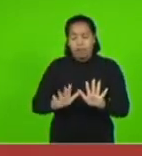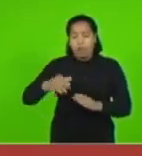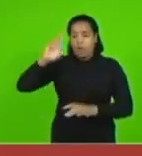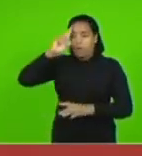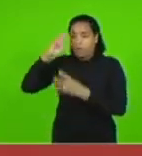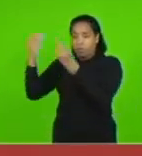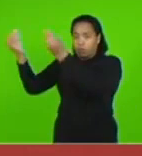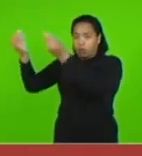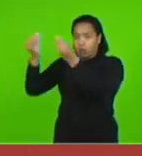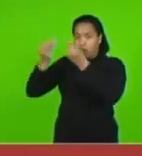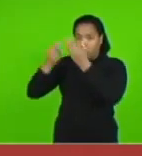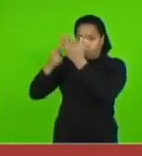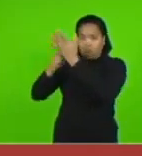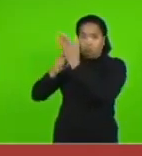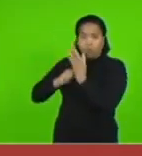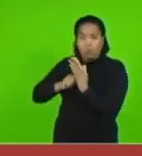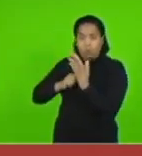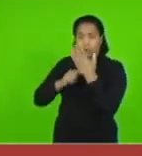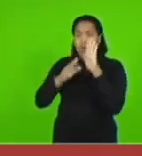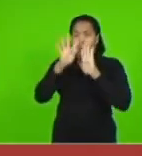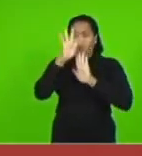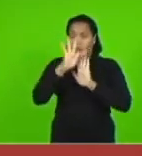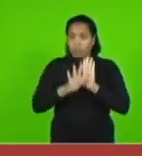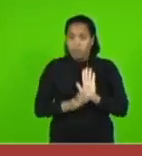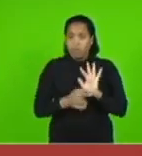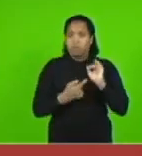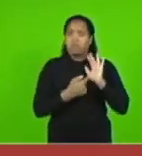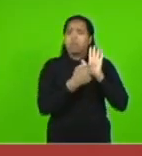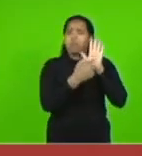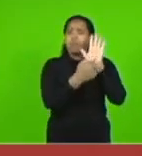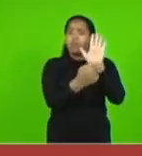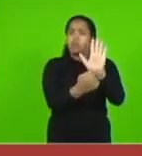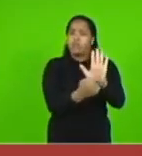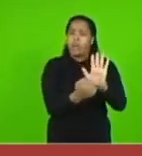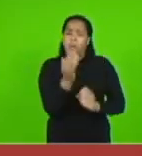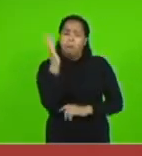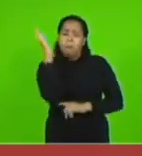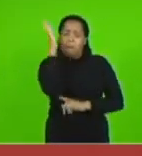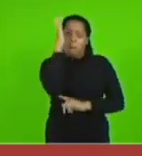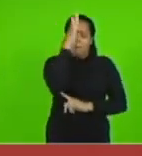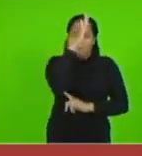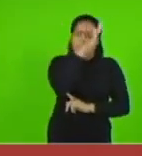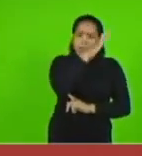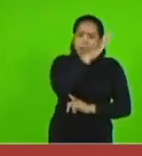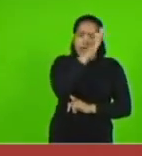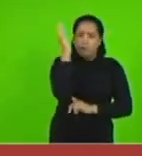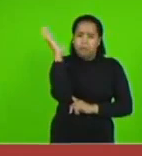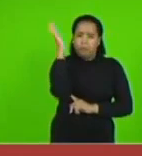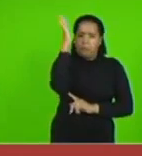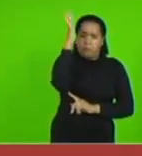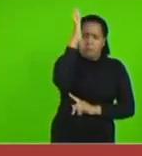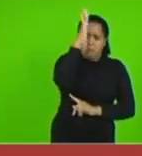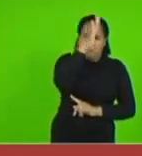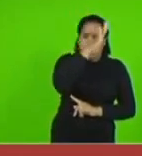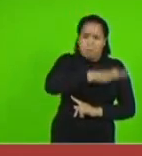clearly, and the Lord has given me a text.